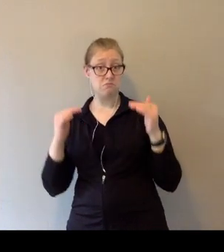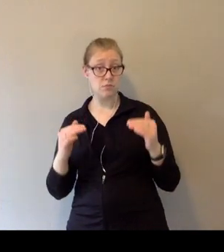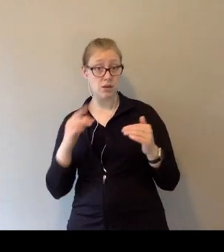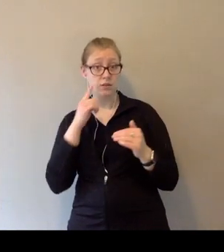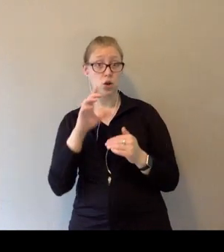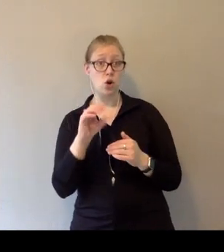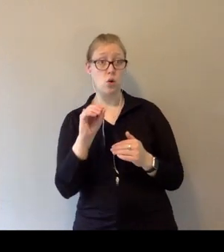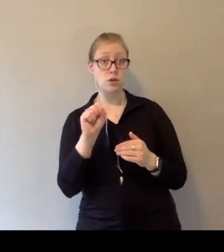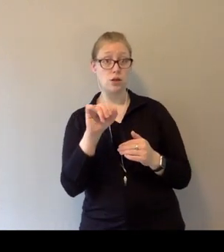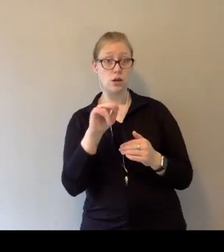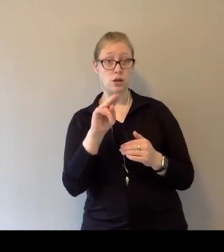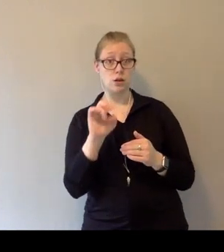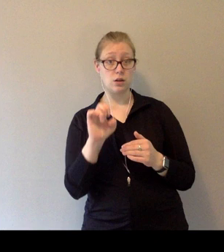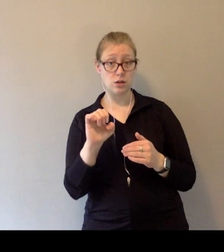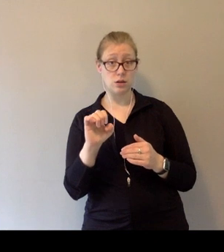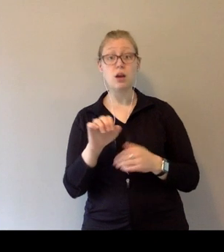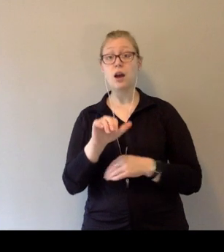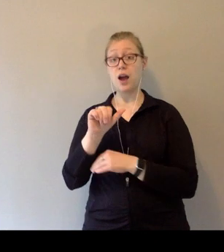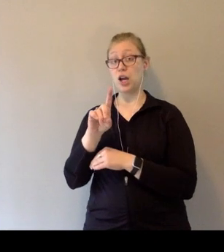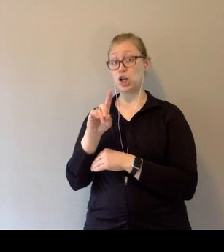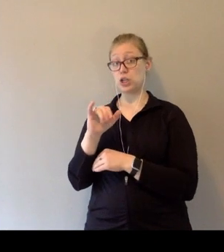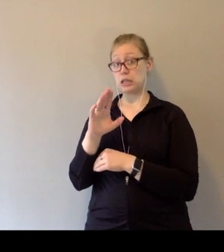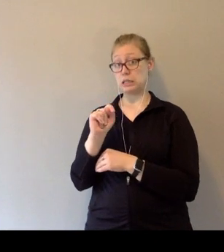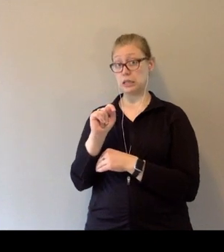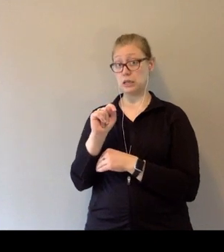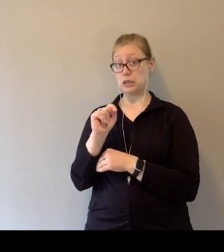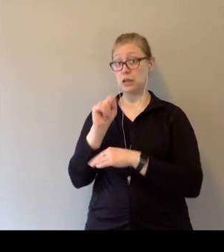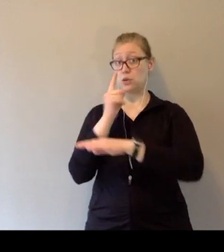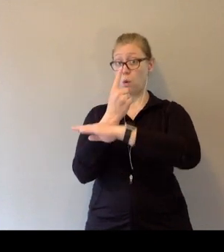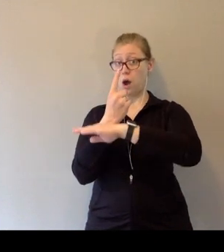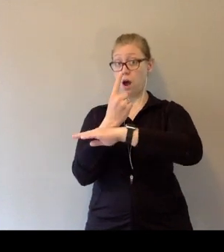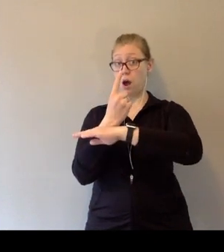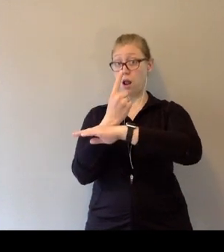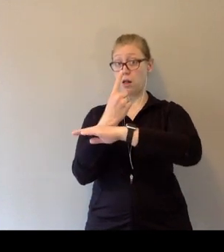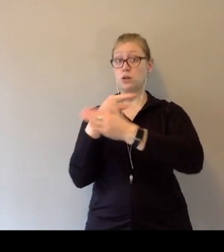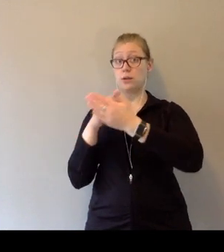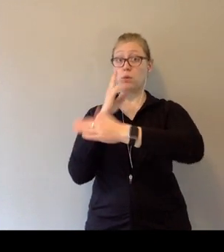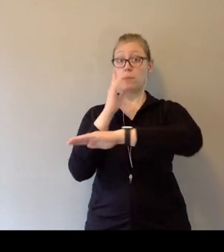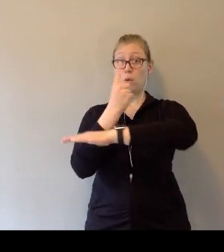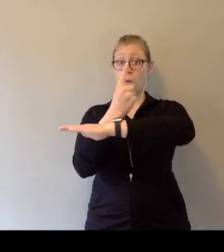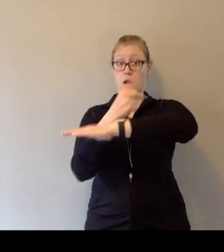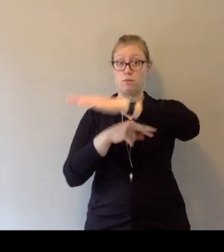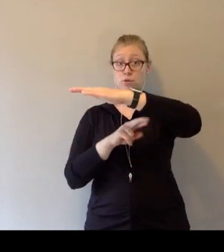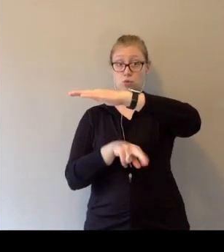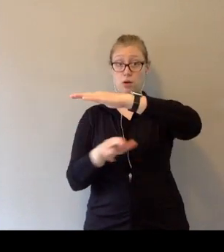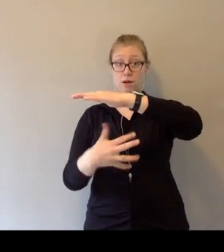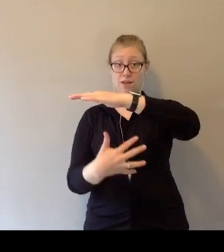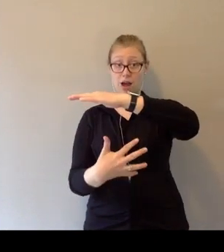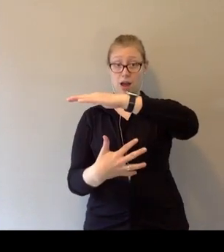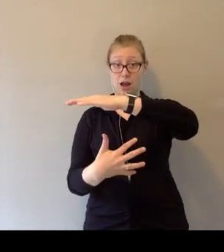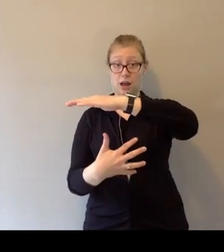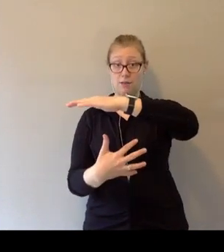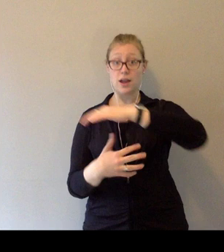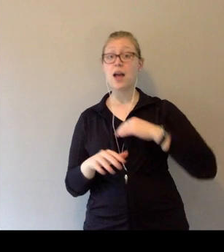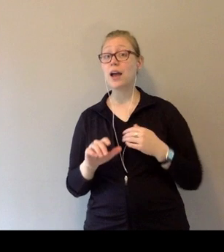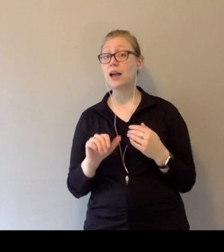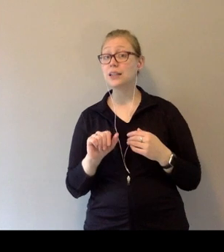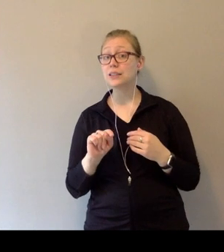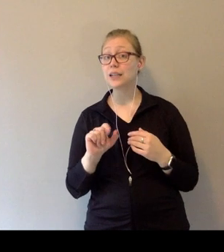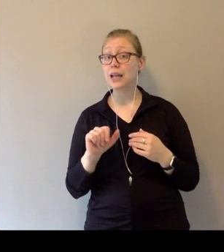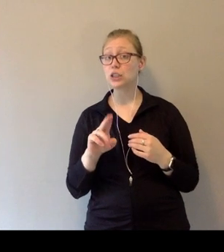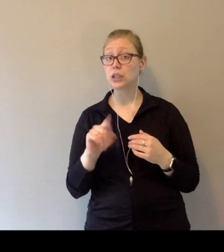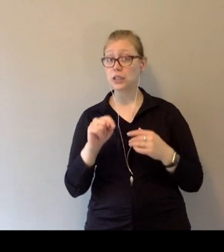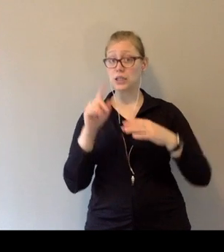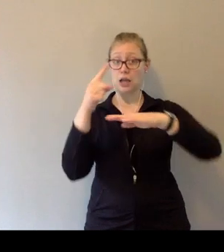So this is going to be 1 over the square root of 5. And the tangent is opposite over adjacent. So the opposite